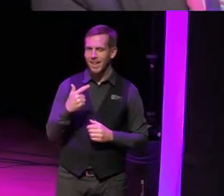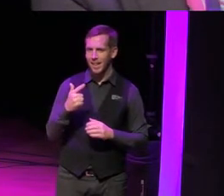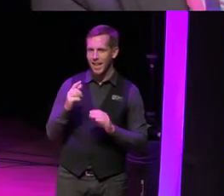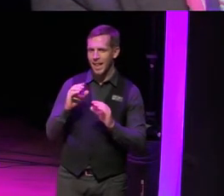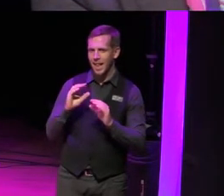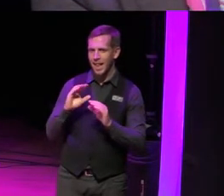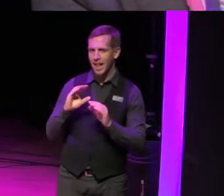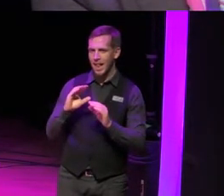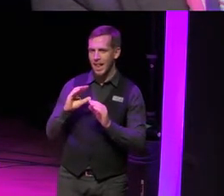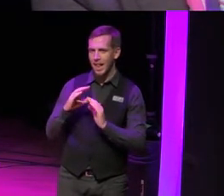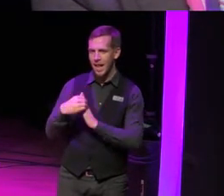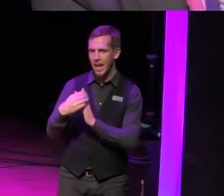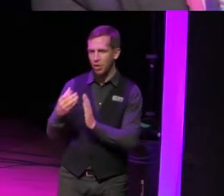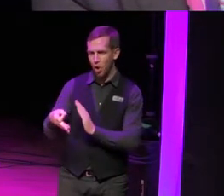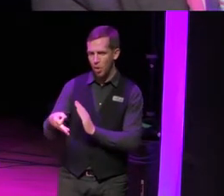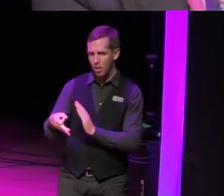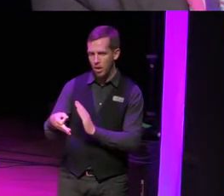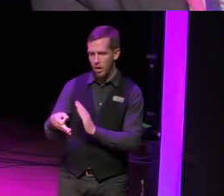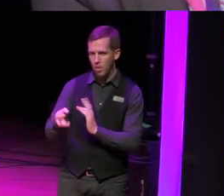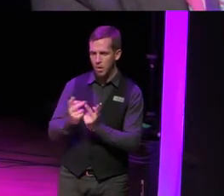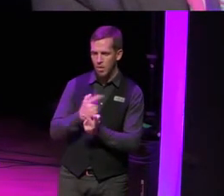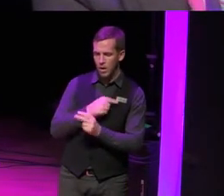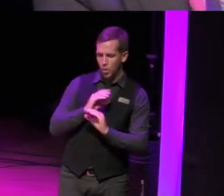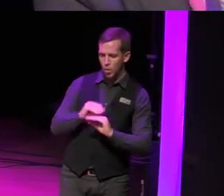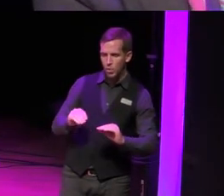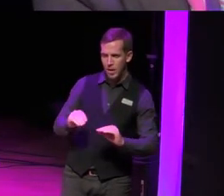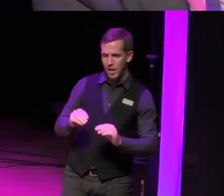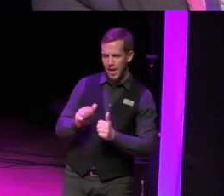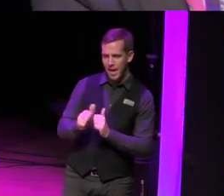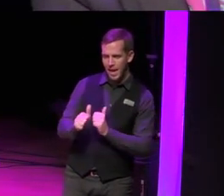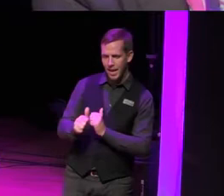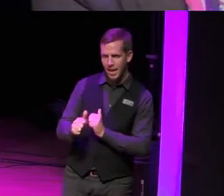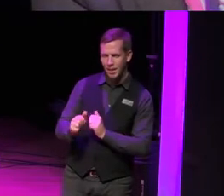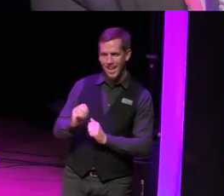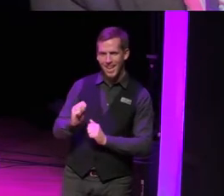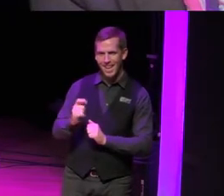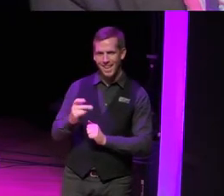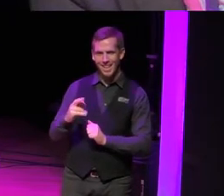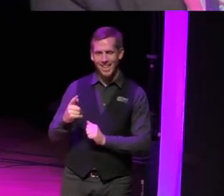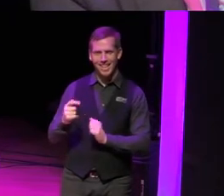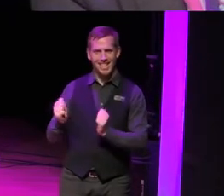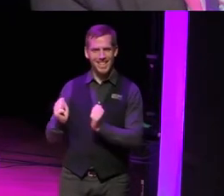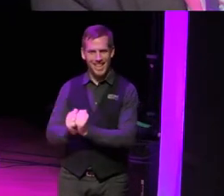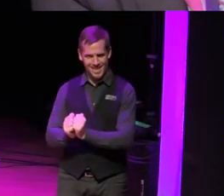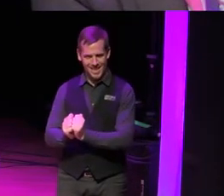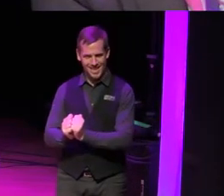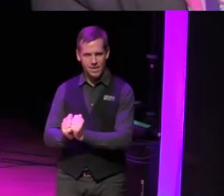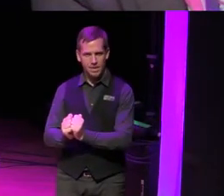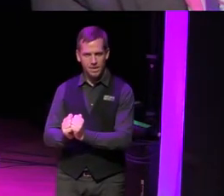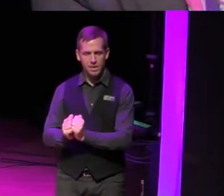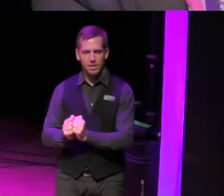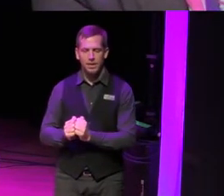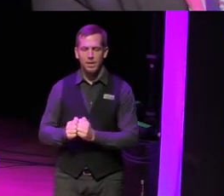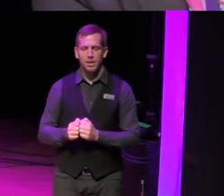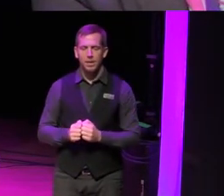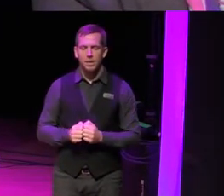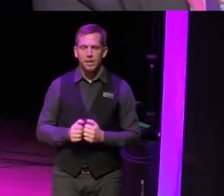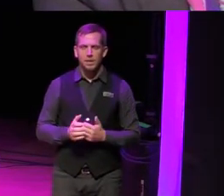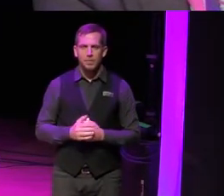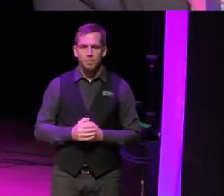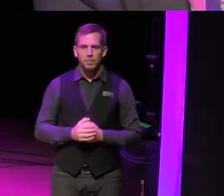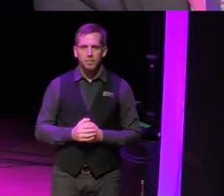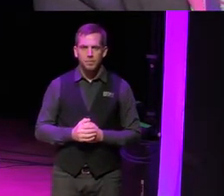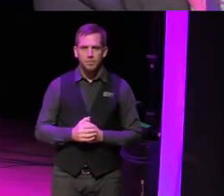impact-conscious, and committed to serve. Because based on those three things, again, all of this comes from my experience in